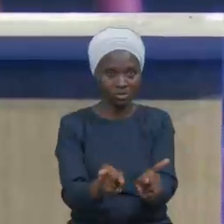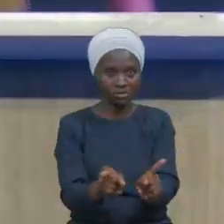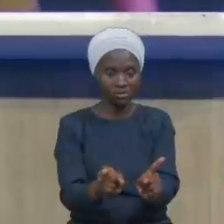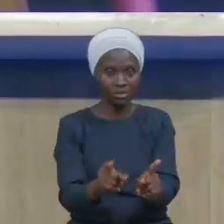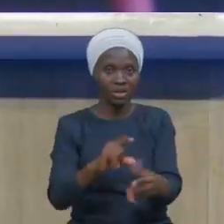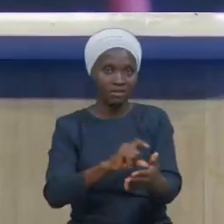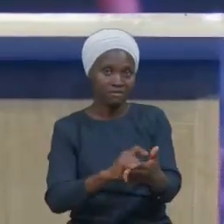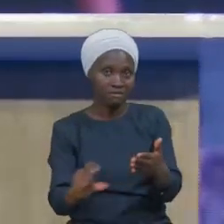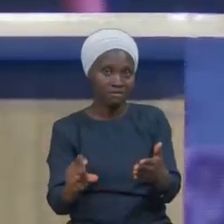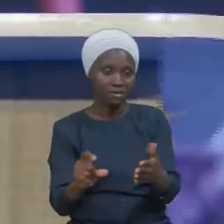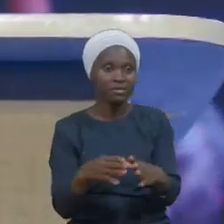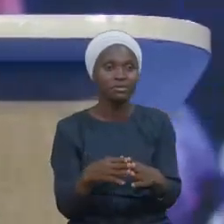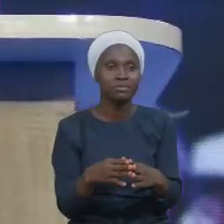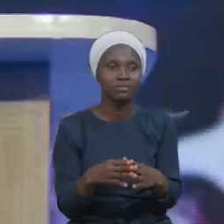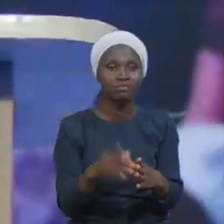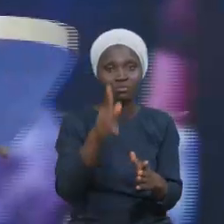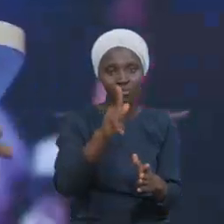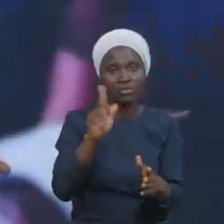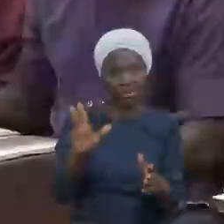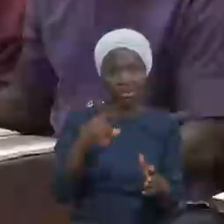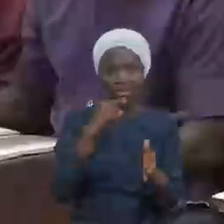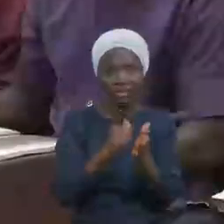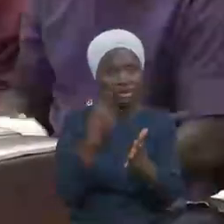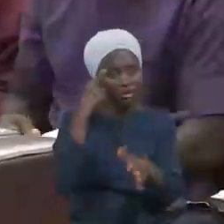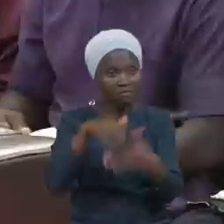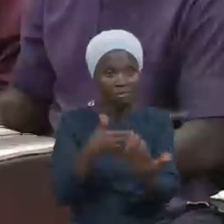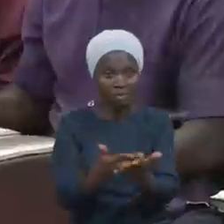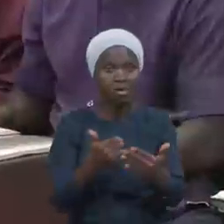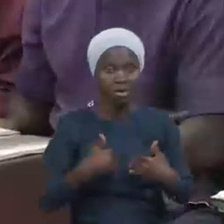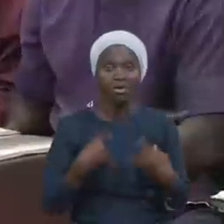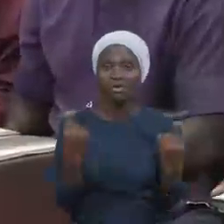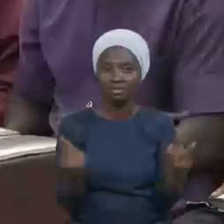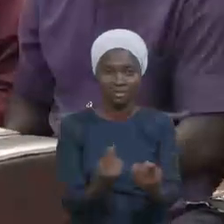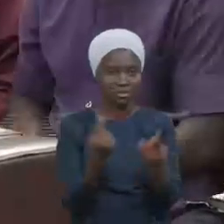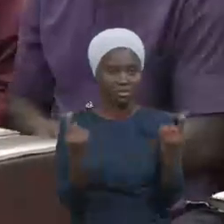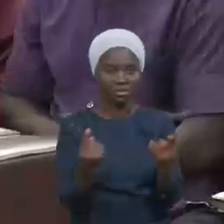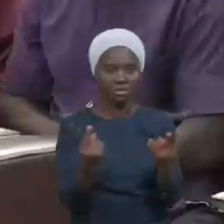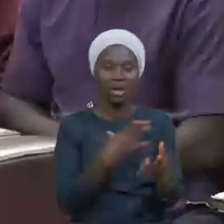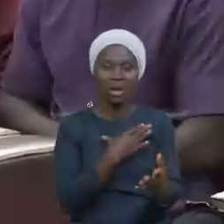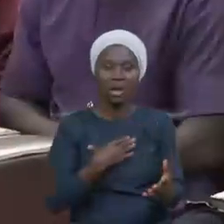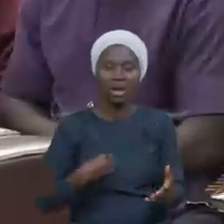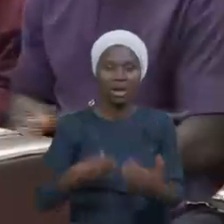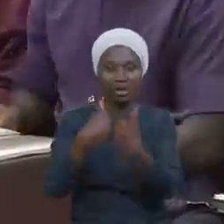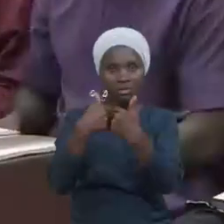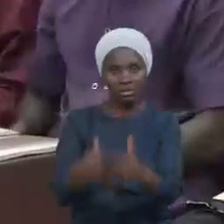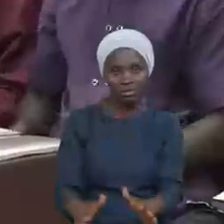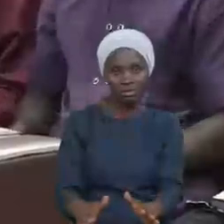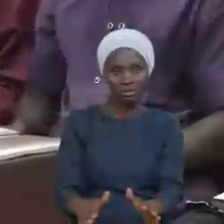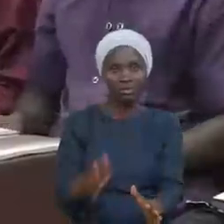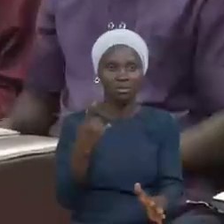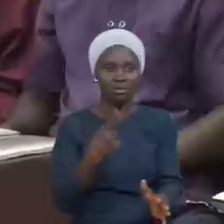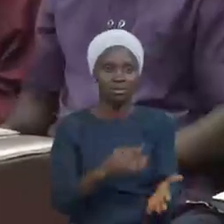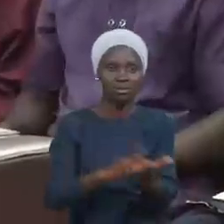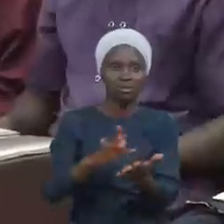in verse 23, we're told, for all have sinned and come short of the